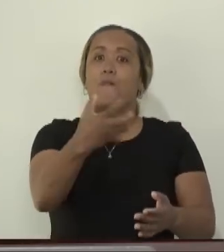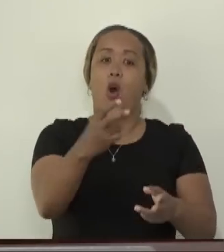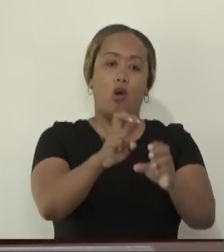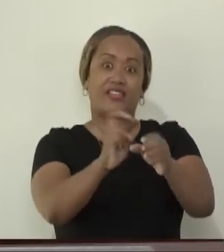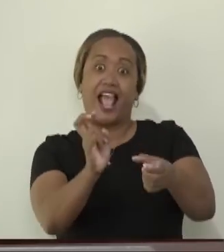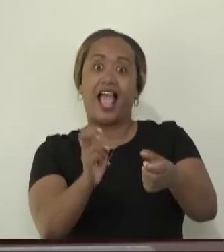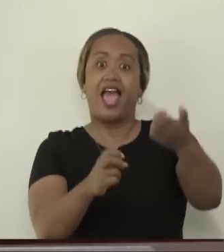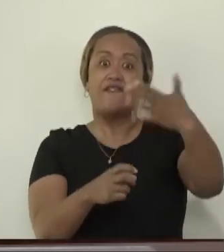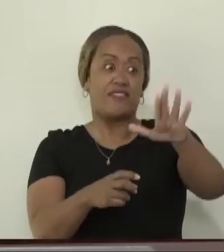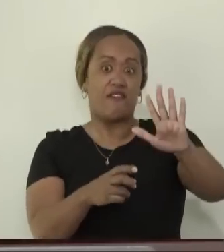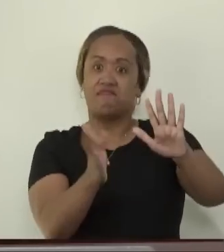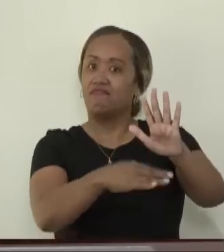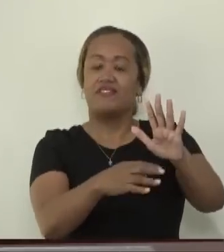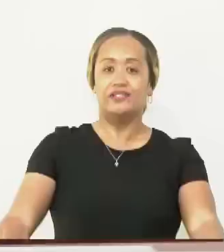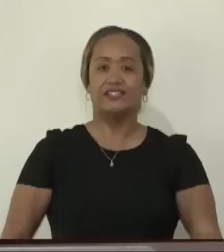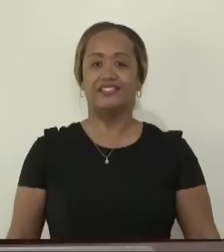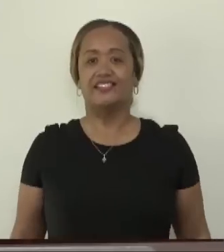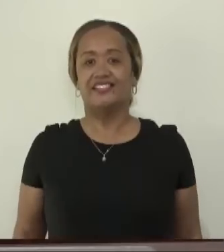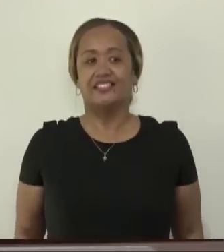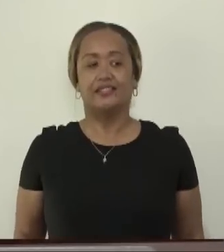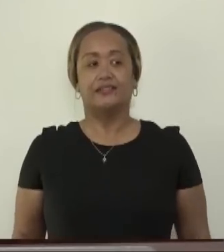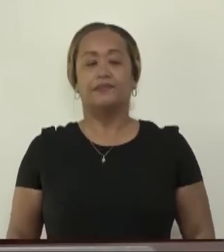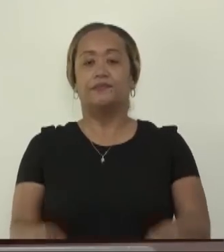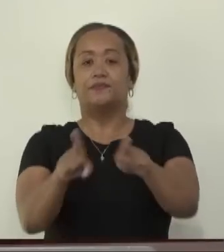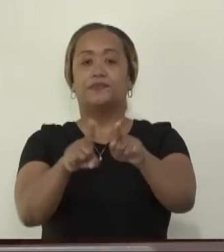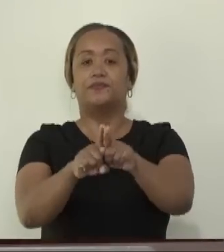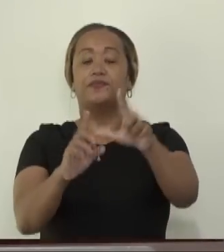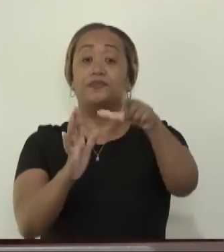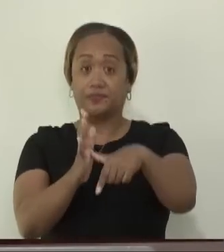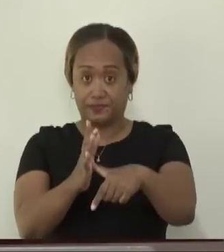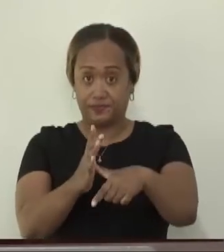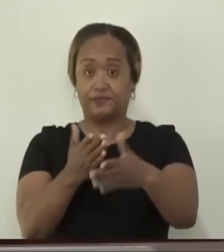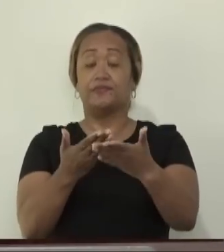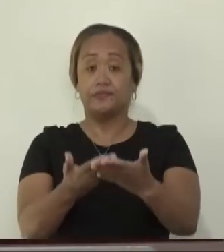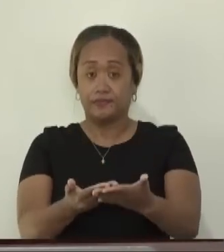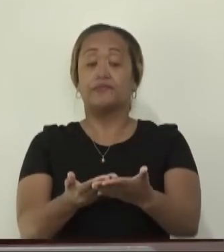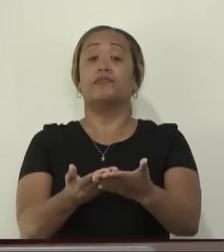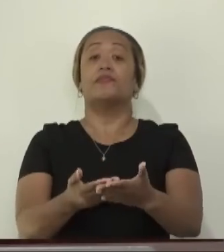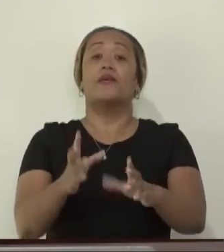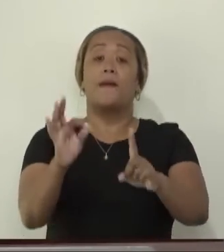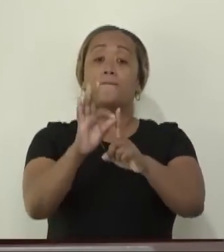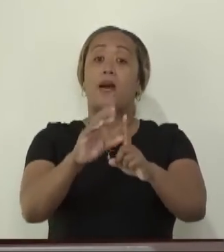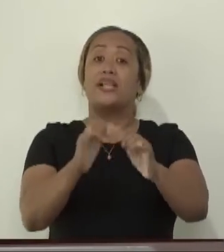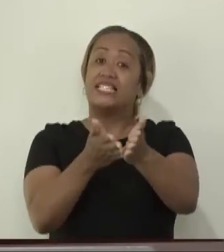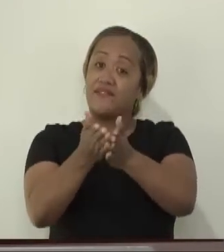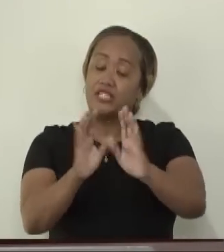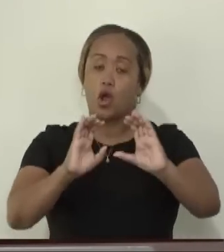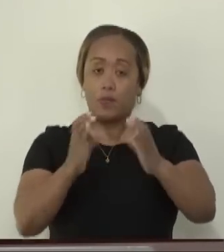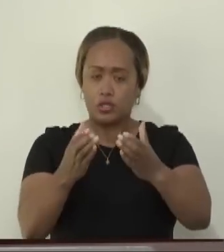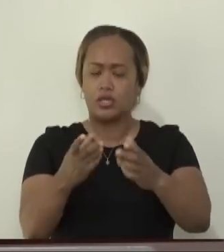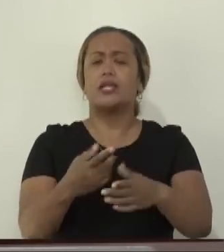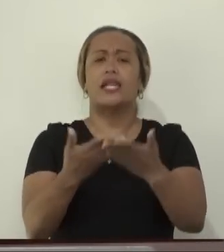from 55 to 60 years. At the same time, the Public Service Commission